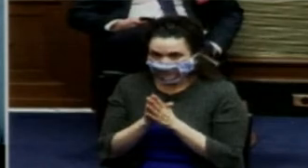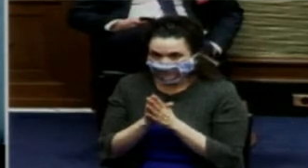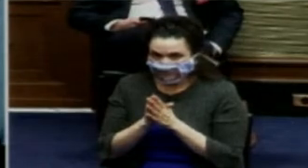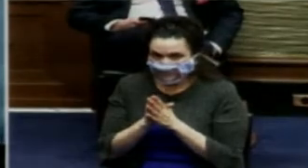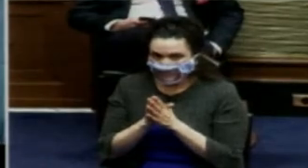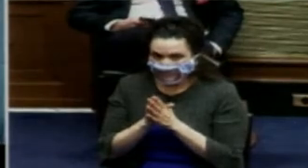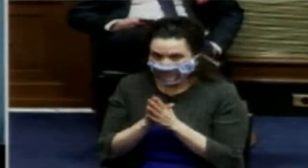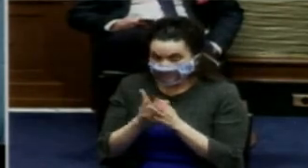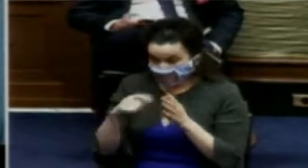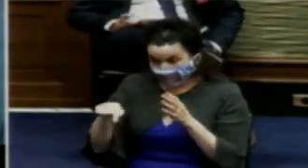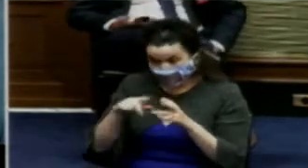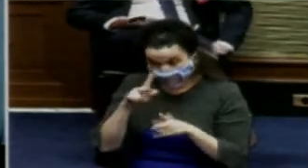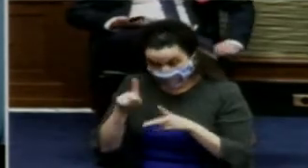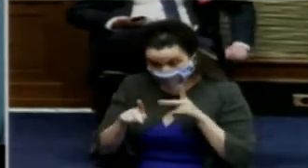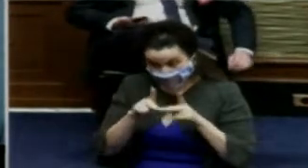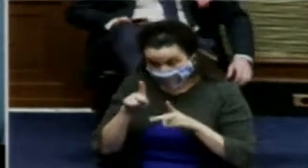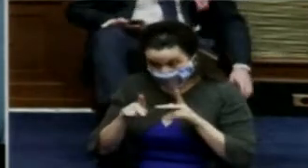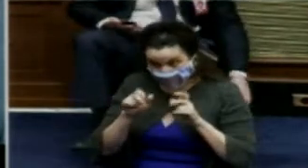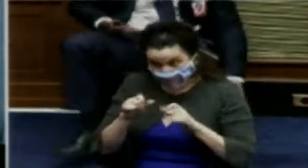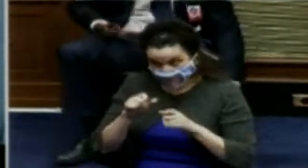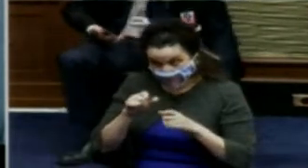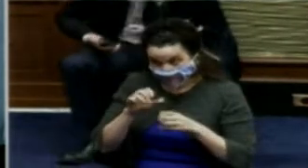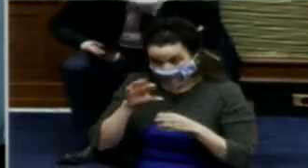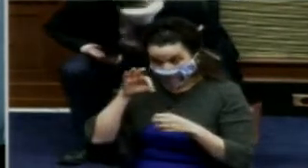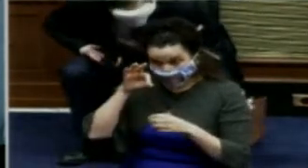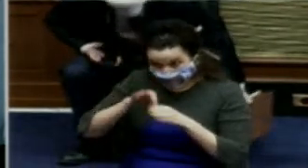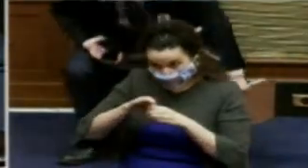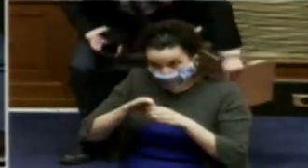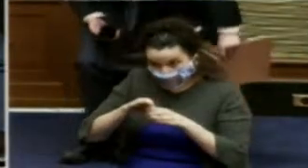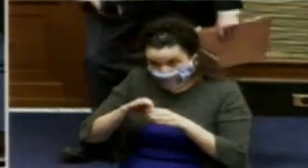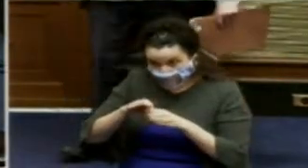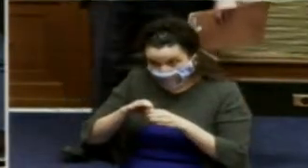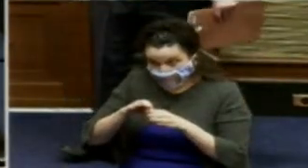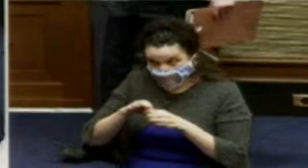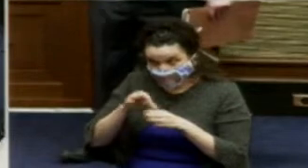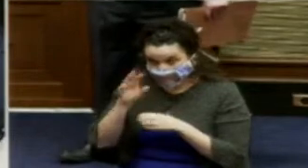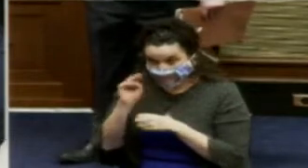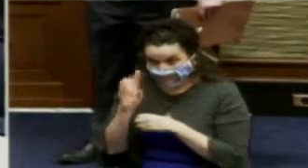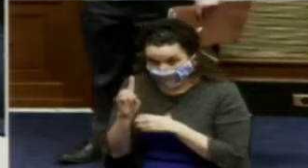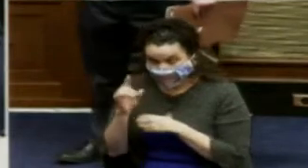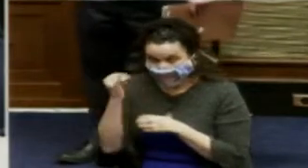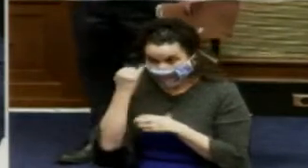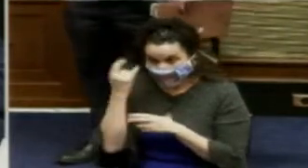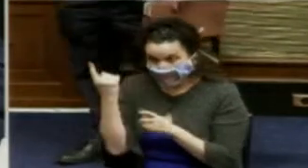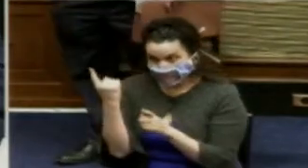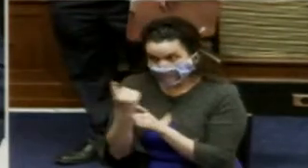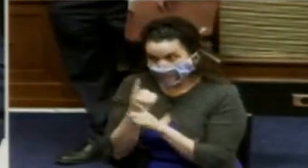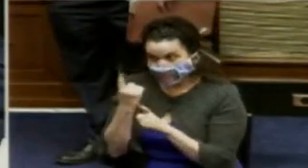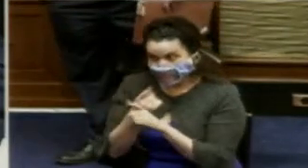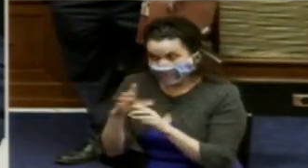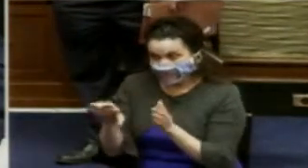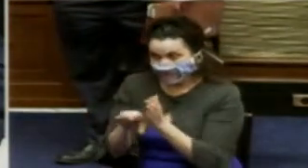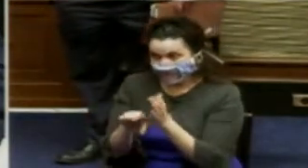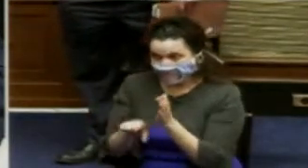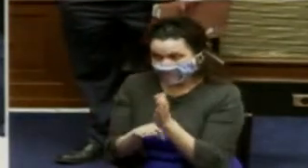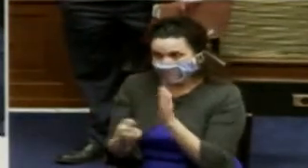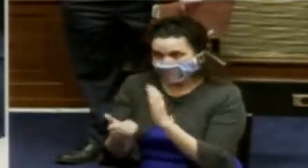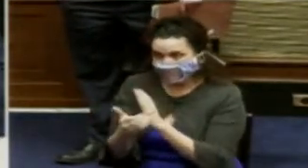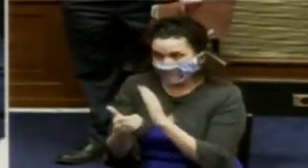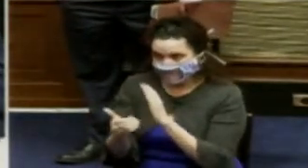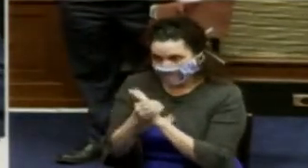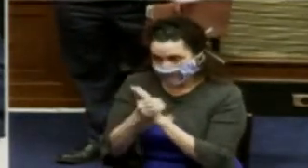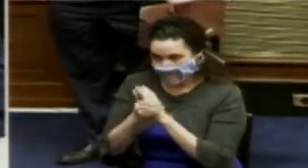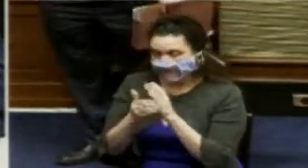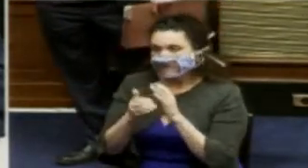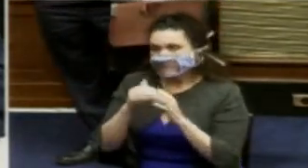those residents could also vote in Maryland. Is that not correct? If the appropriate constitutional amendment process was followed, they